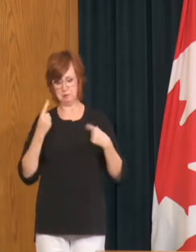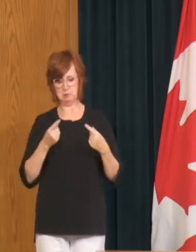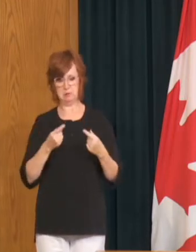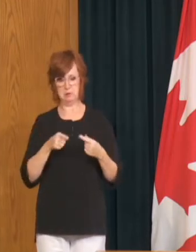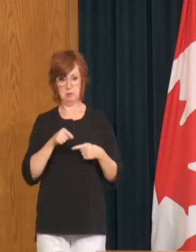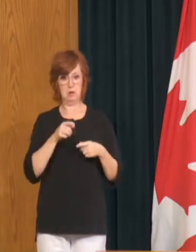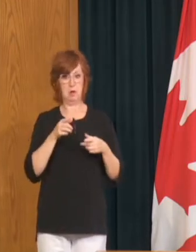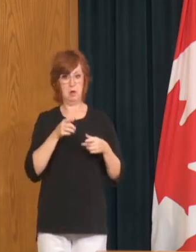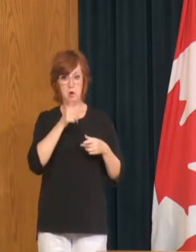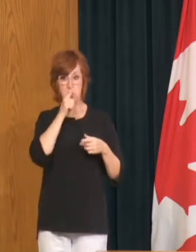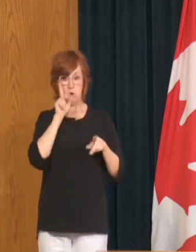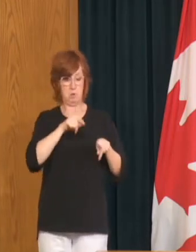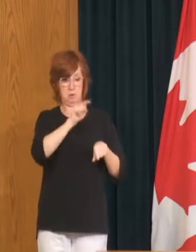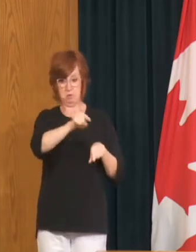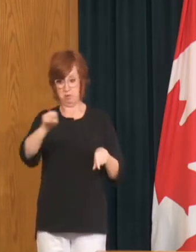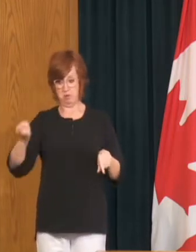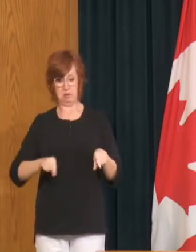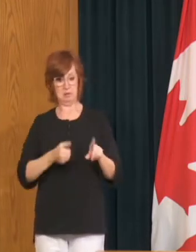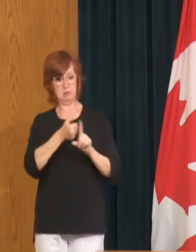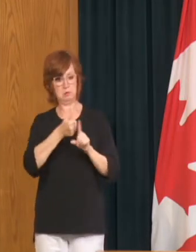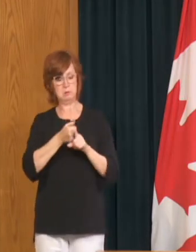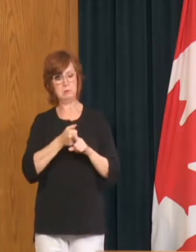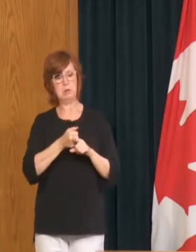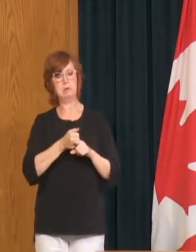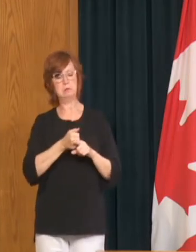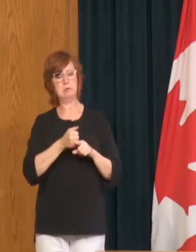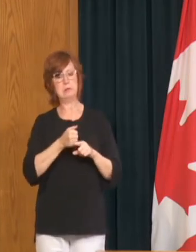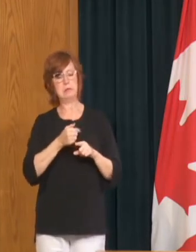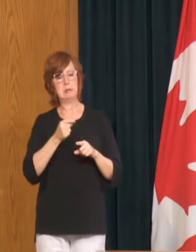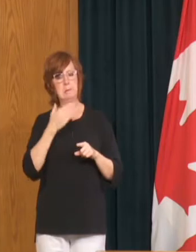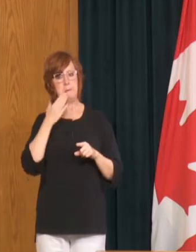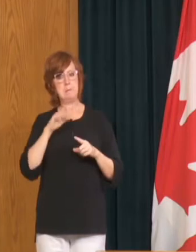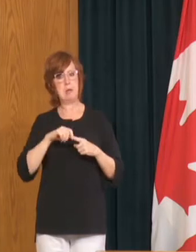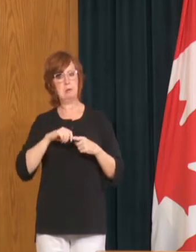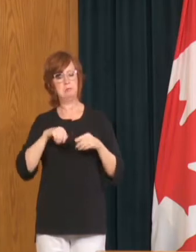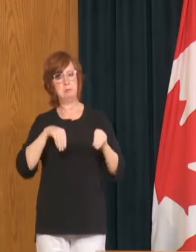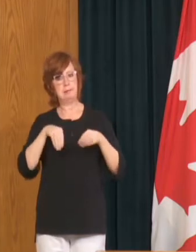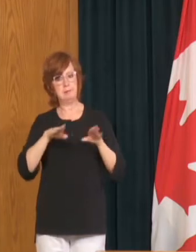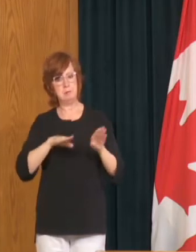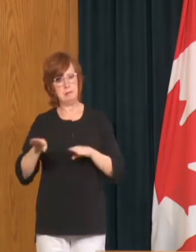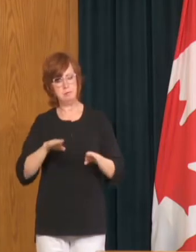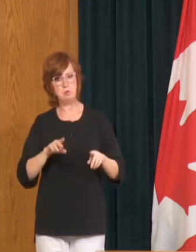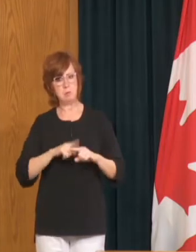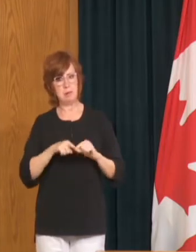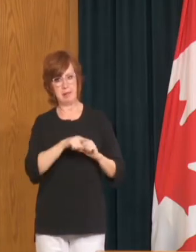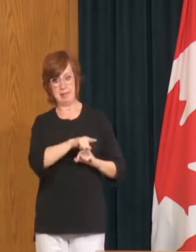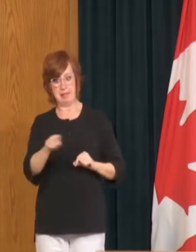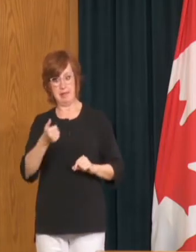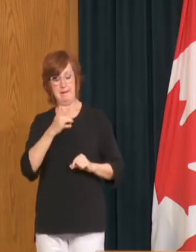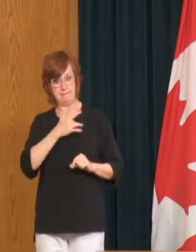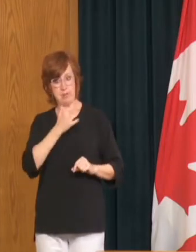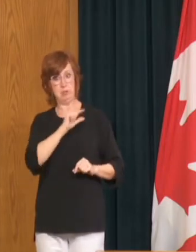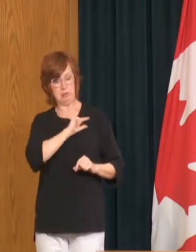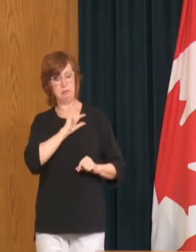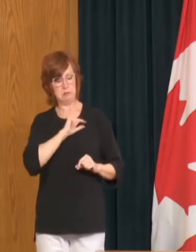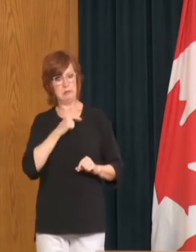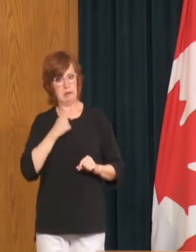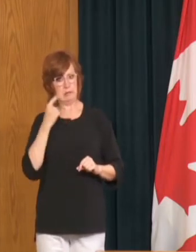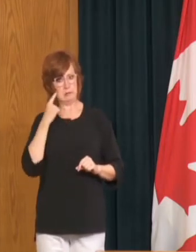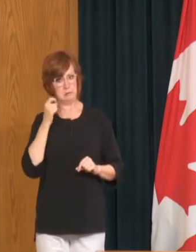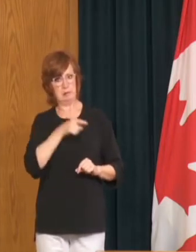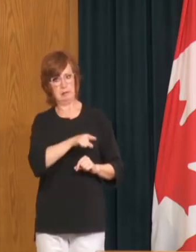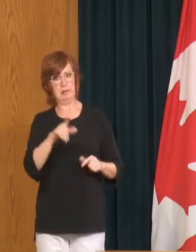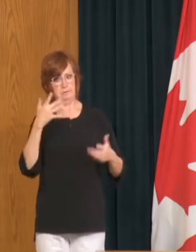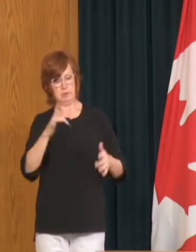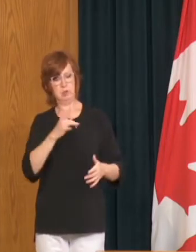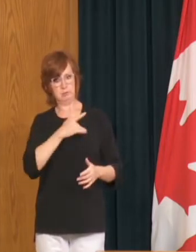proud of what they had done up to and including the leader of the opposition, obviously members on our side as well. Yeah, we do.